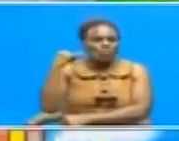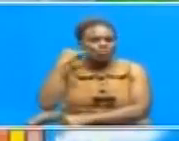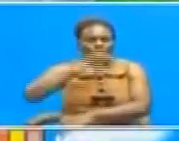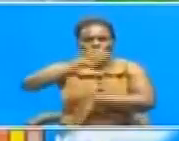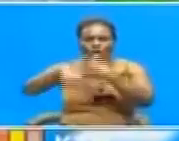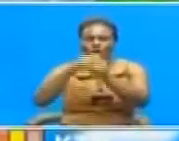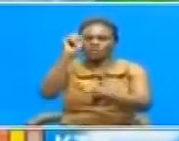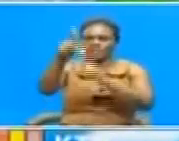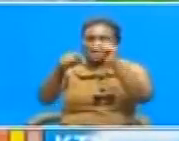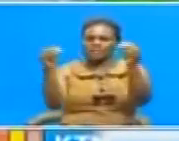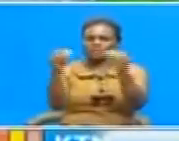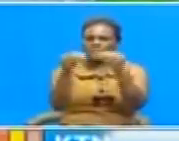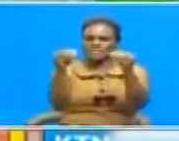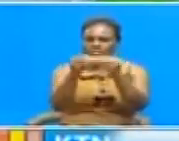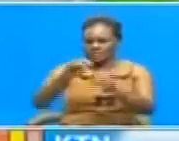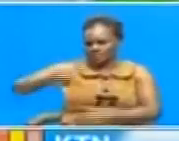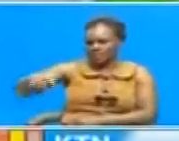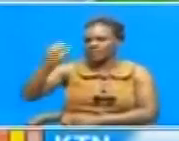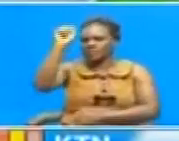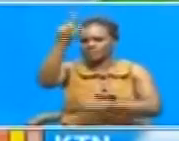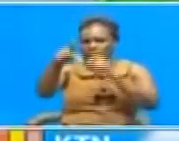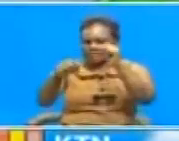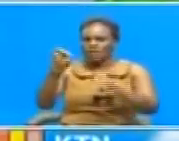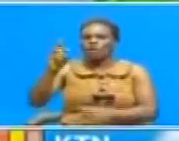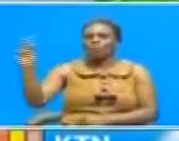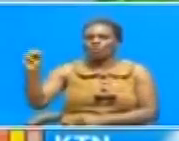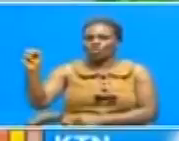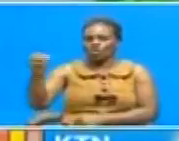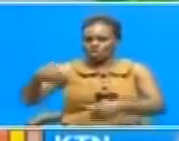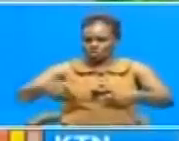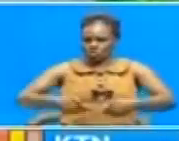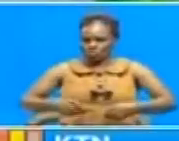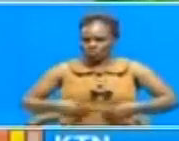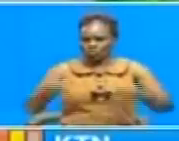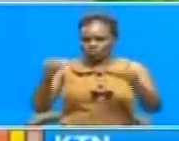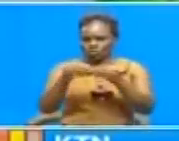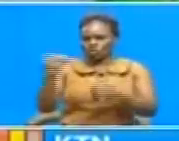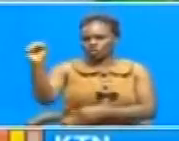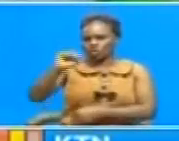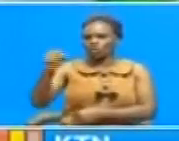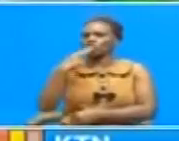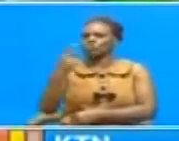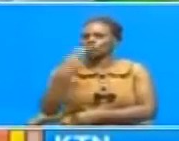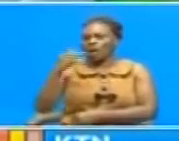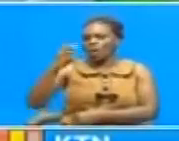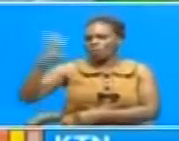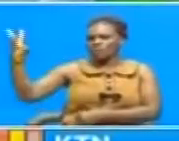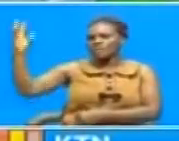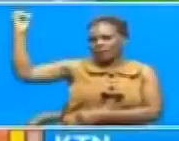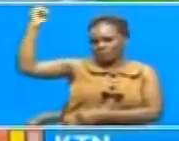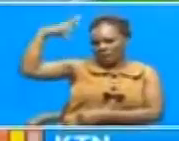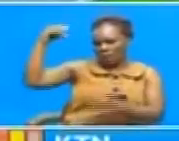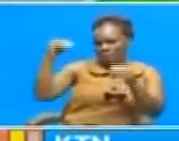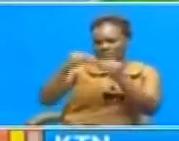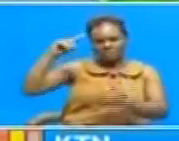All-Stars face off with fellow Minnows City Stars. Moroni Youth square it out with Sony Sugar, while Western Steamer has a date with